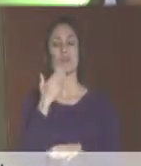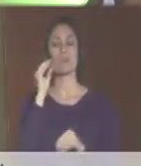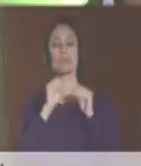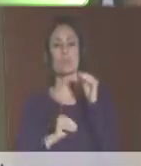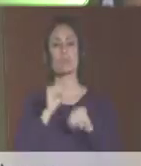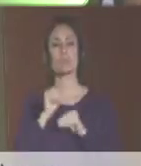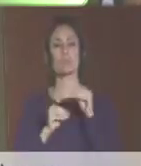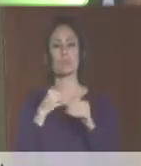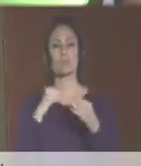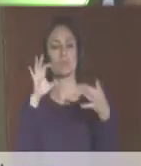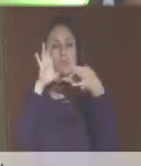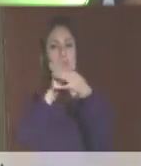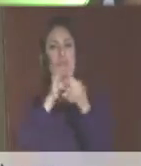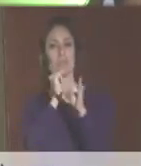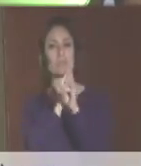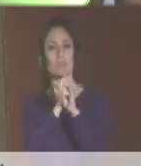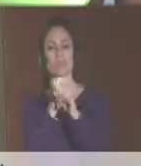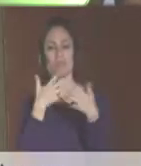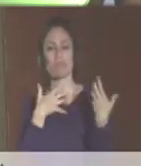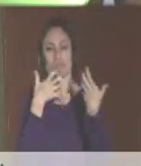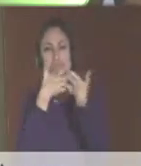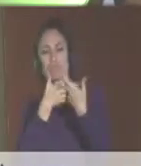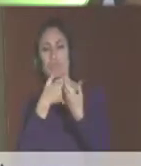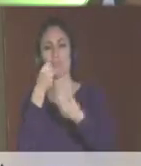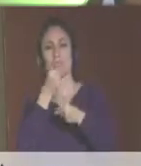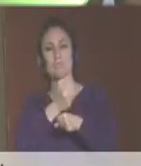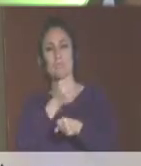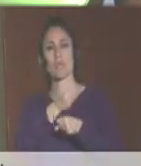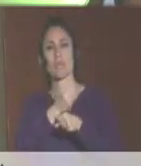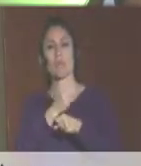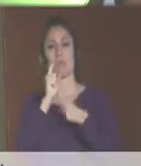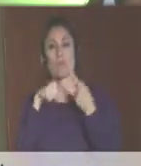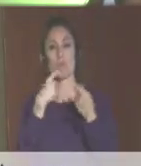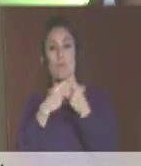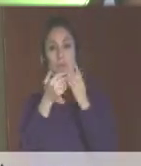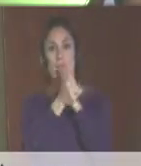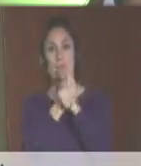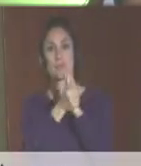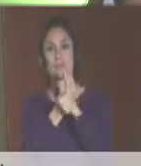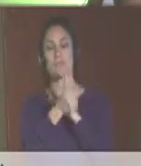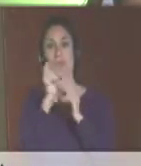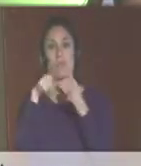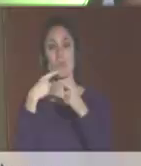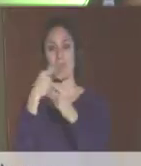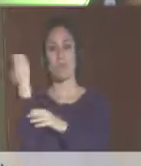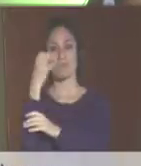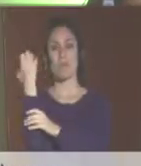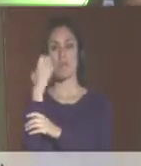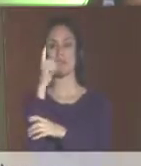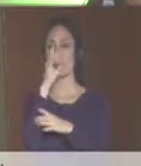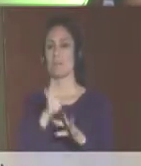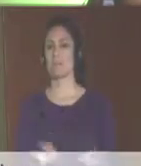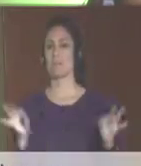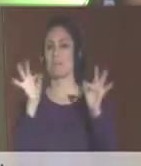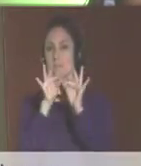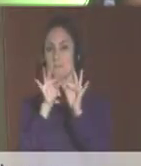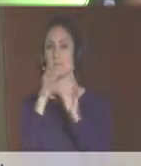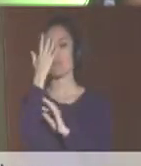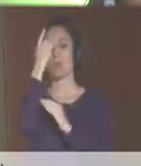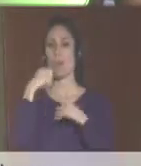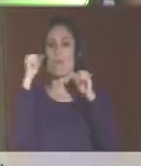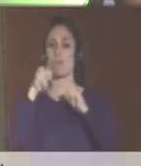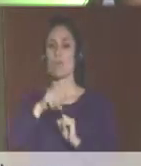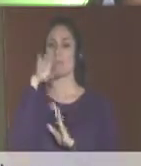case of Cuenca we have managed to achieve through these very close bonds with the other institutions. So the capacity to react to an emergency is